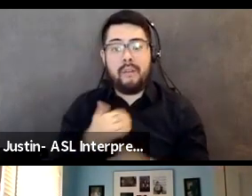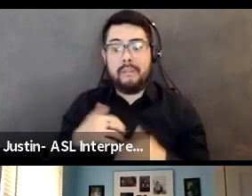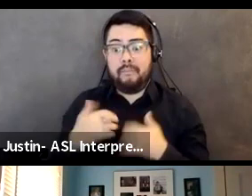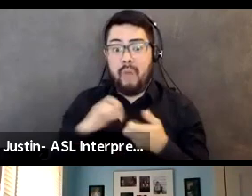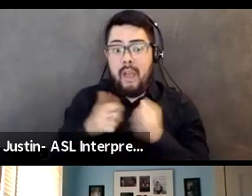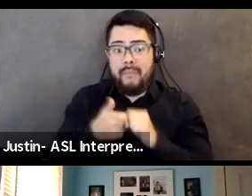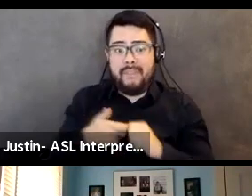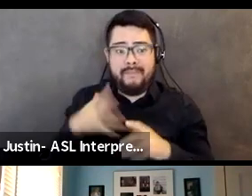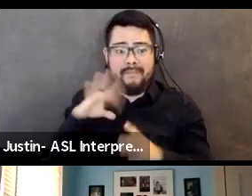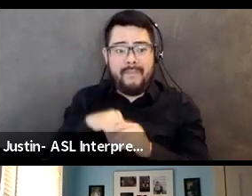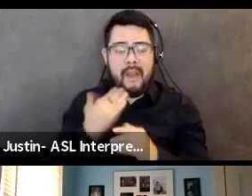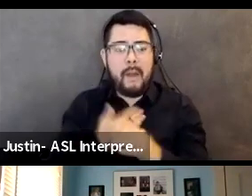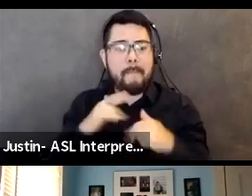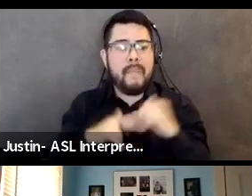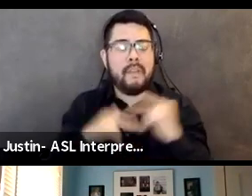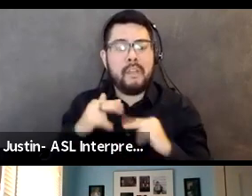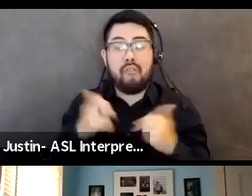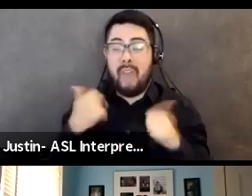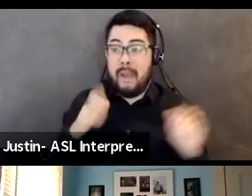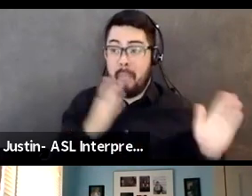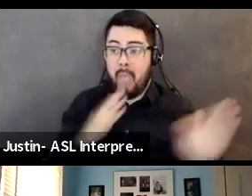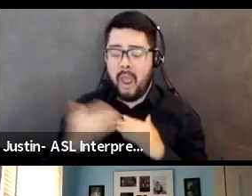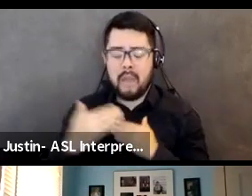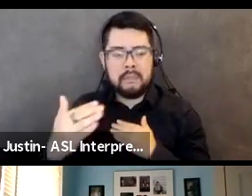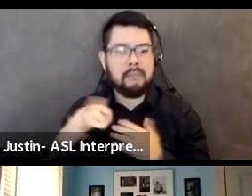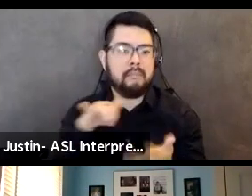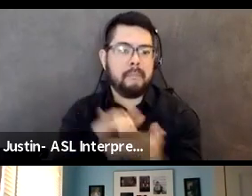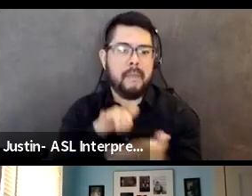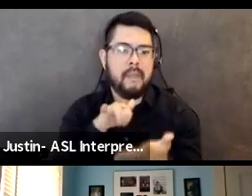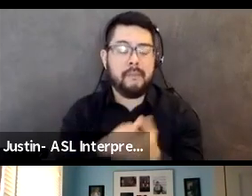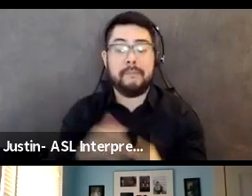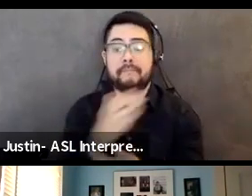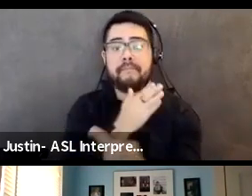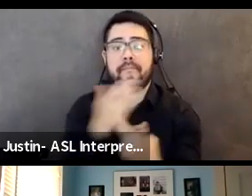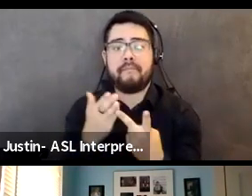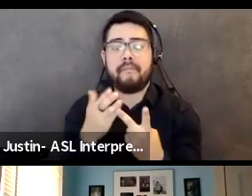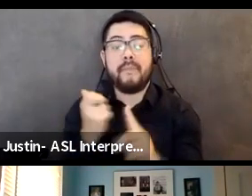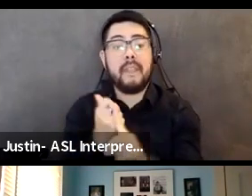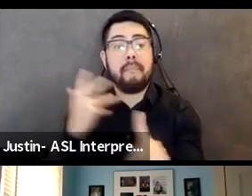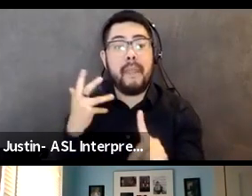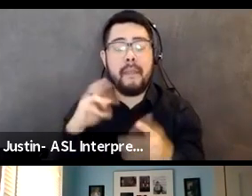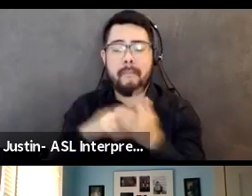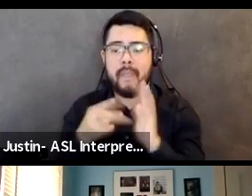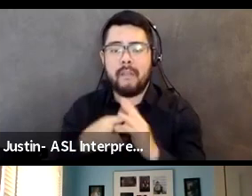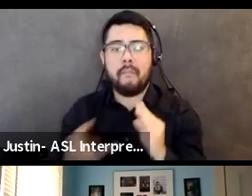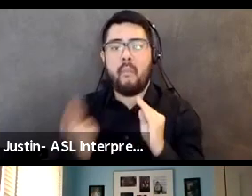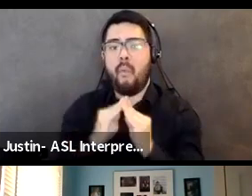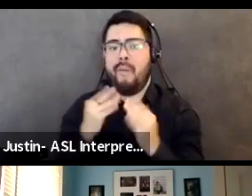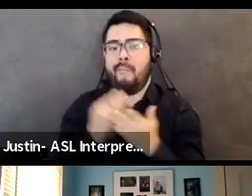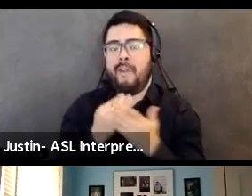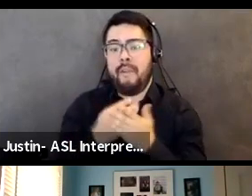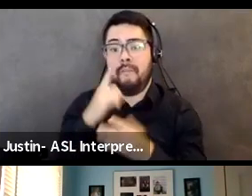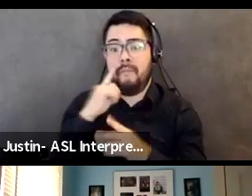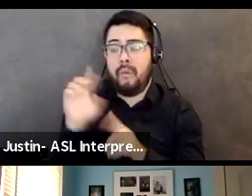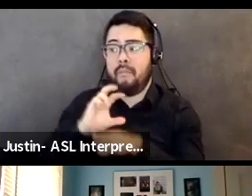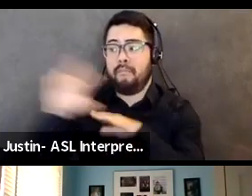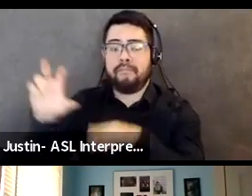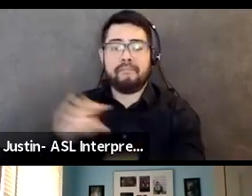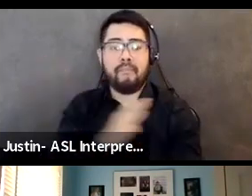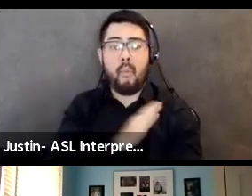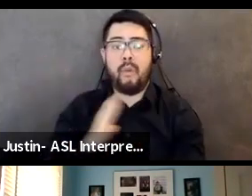imagine trying to plan from here into the future next an expansion would mean additional money for the board of education